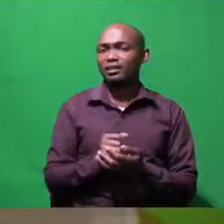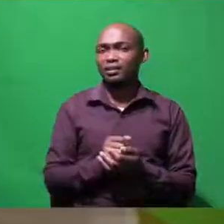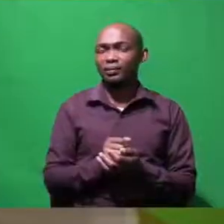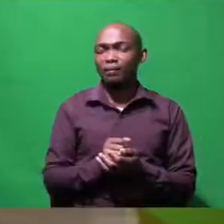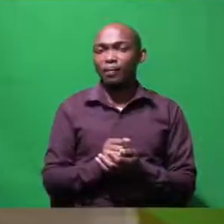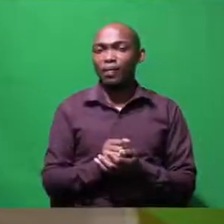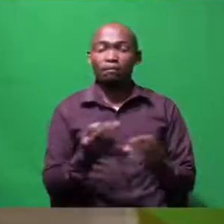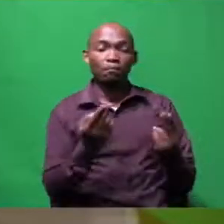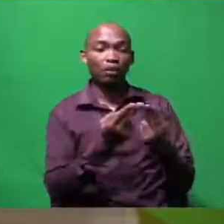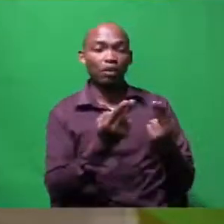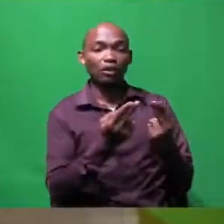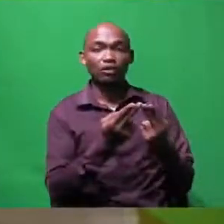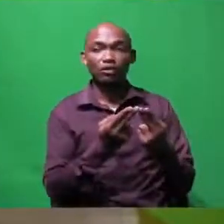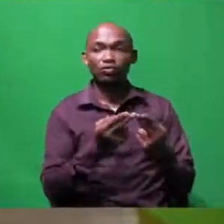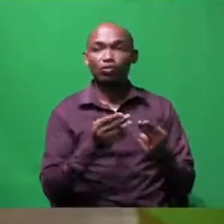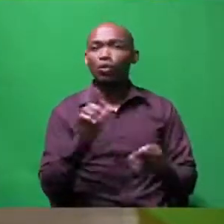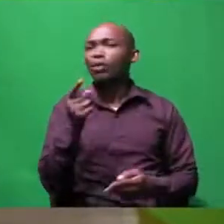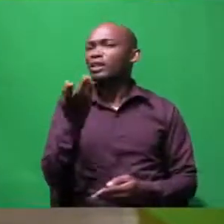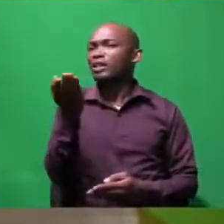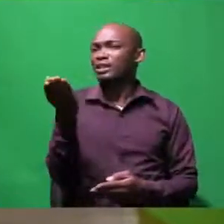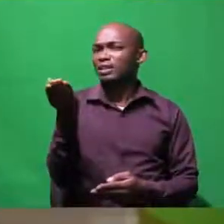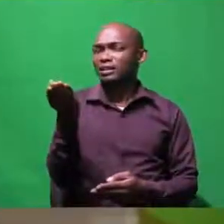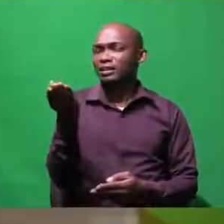And also, what is this?